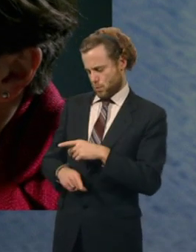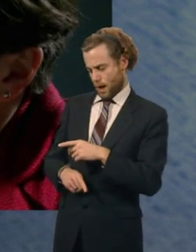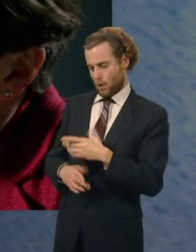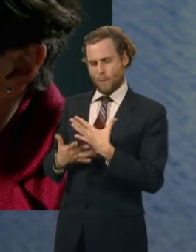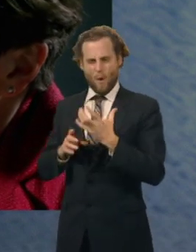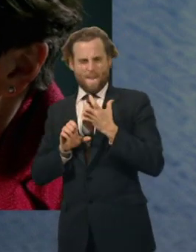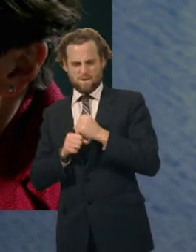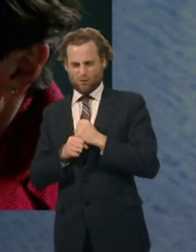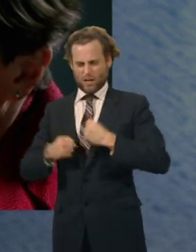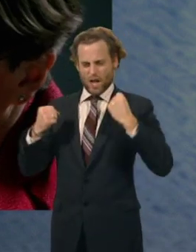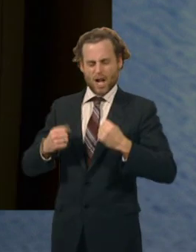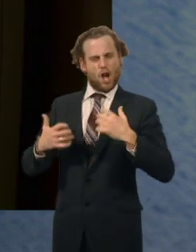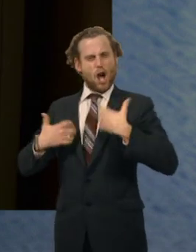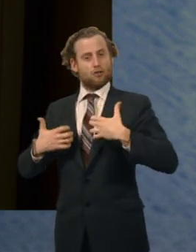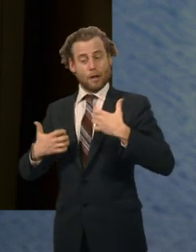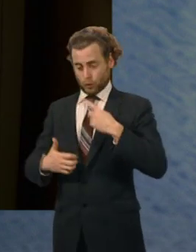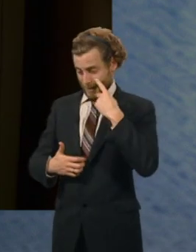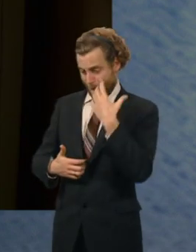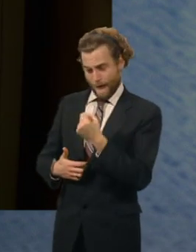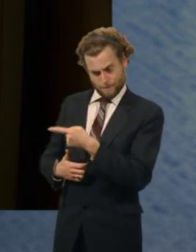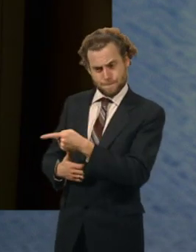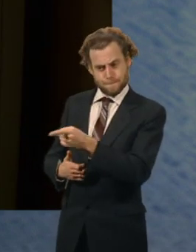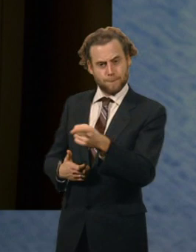and aggression were very common.